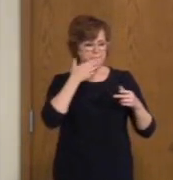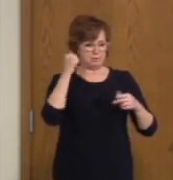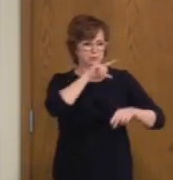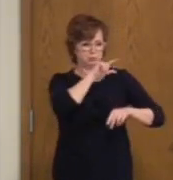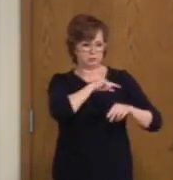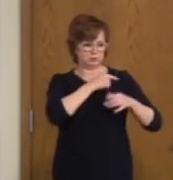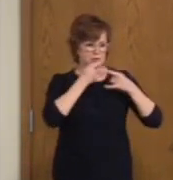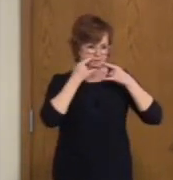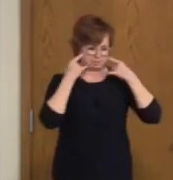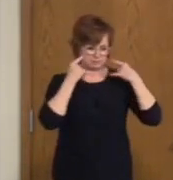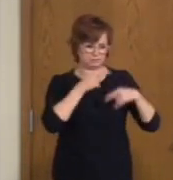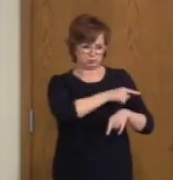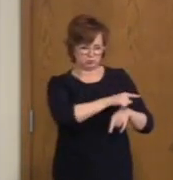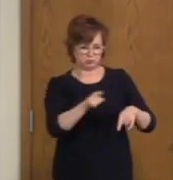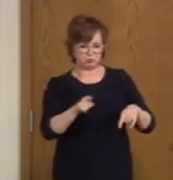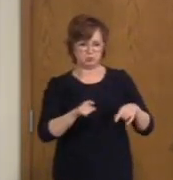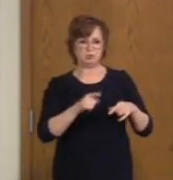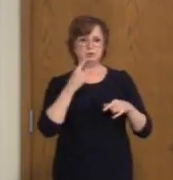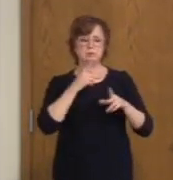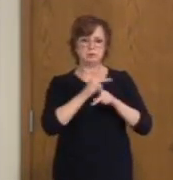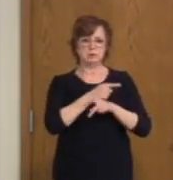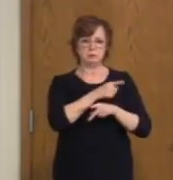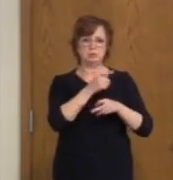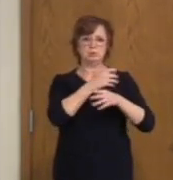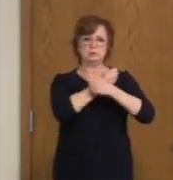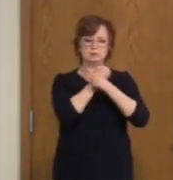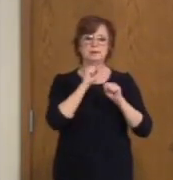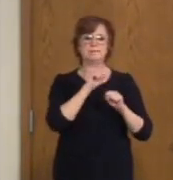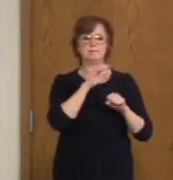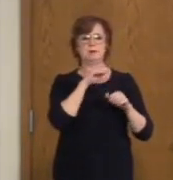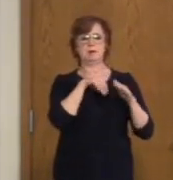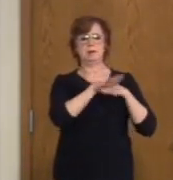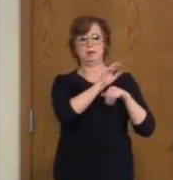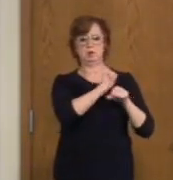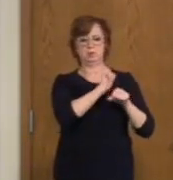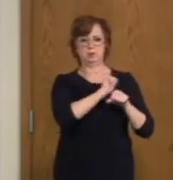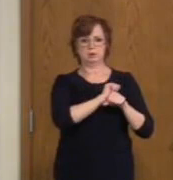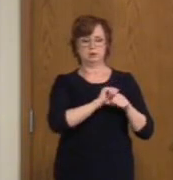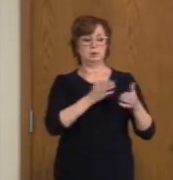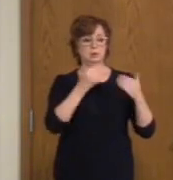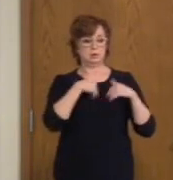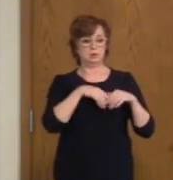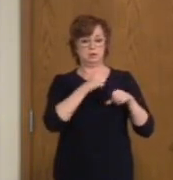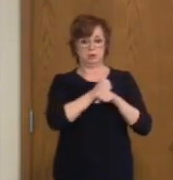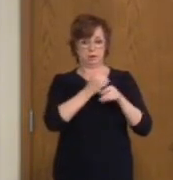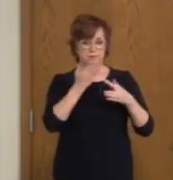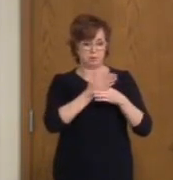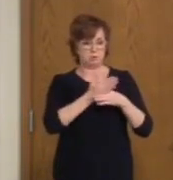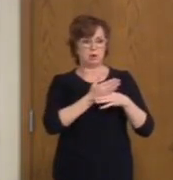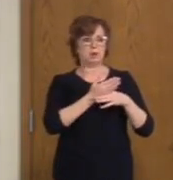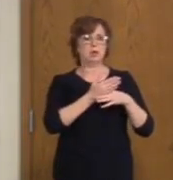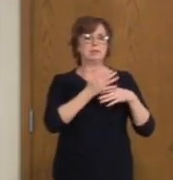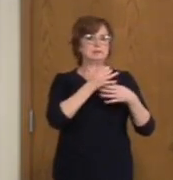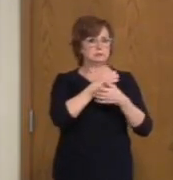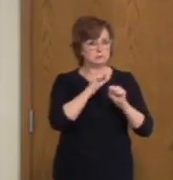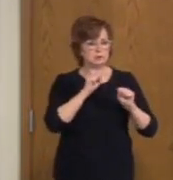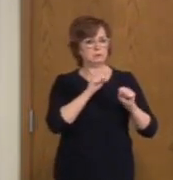work safely and have the ability to have breaks in a manner that's safe. And of course,